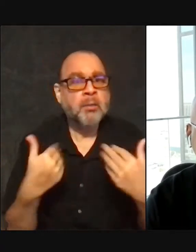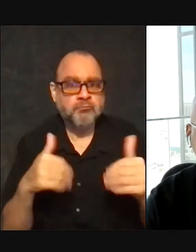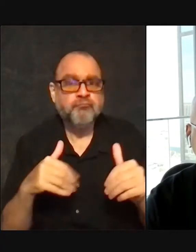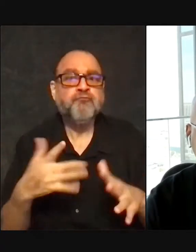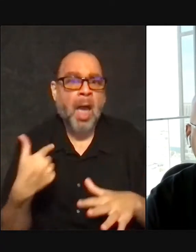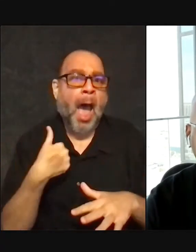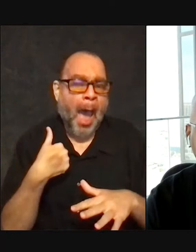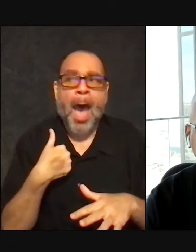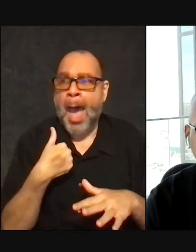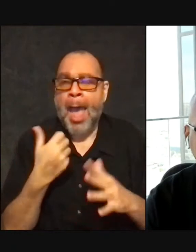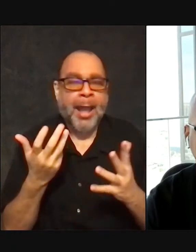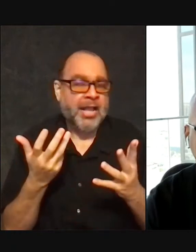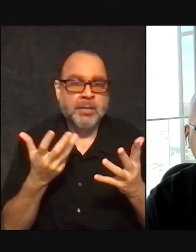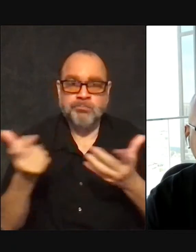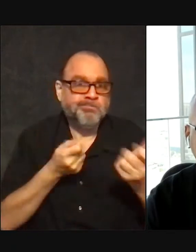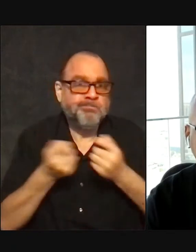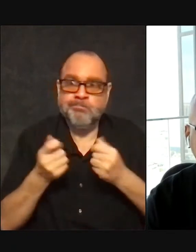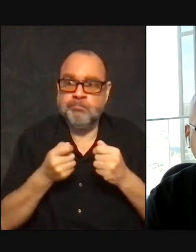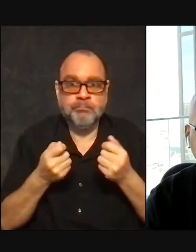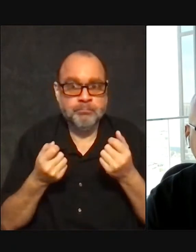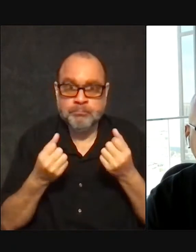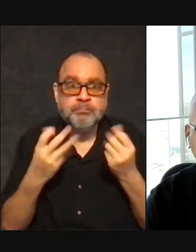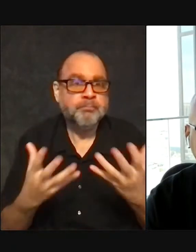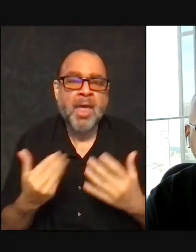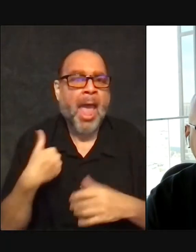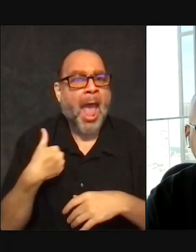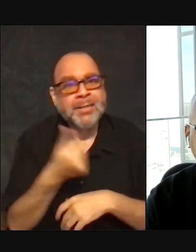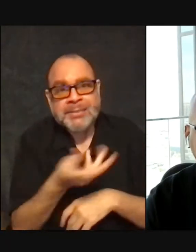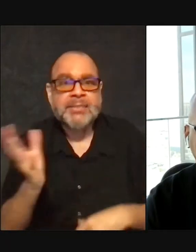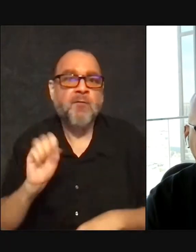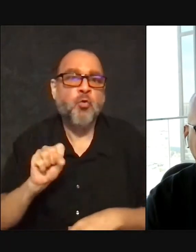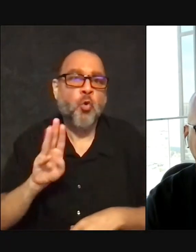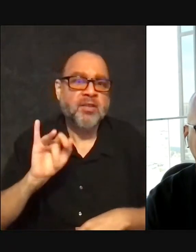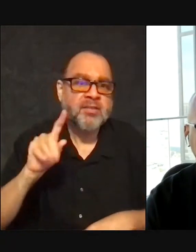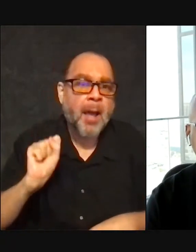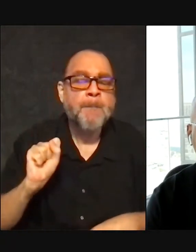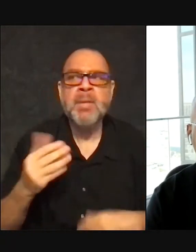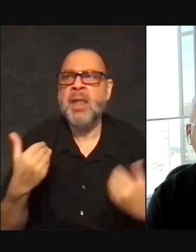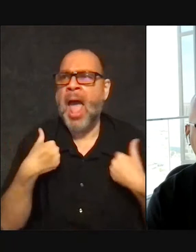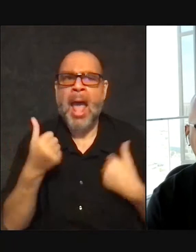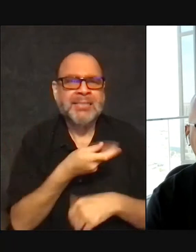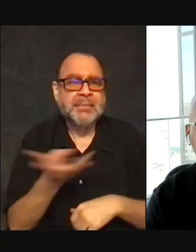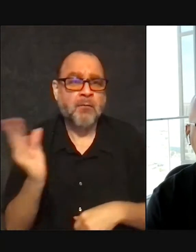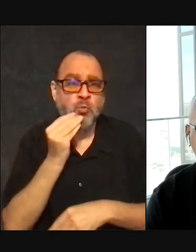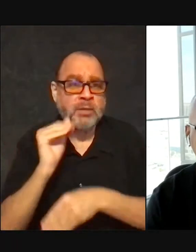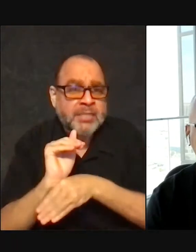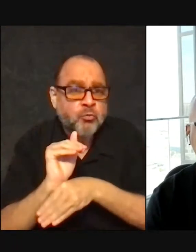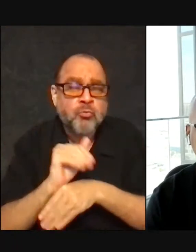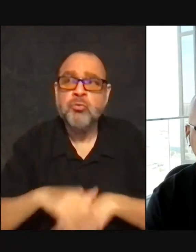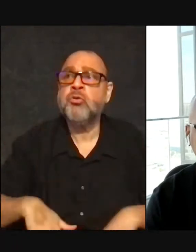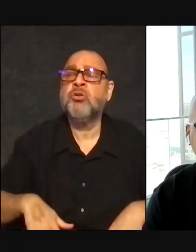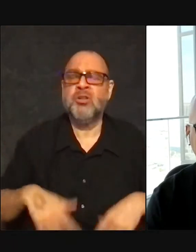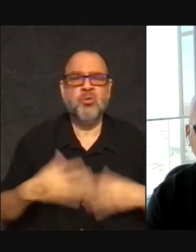Jeffersonian dinners last year in the pandemic, and I did about 4 summits. And so it just became another extension of that kind of work that